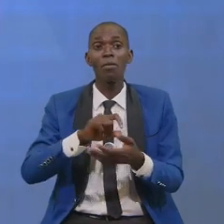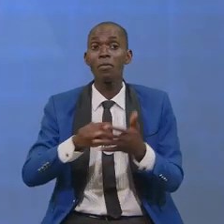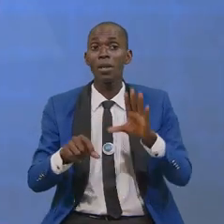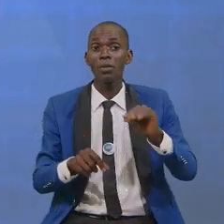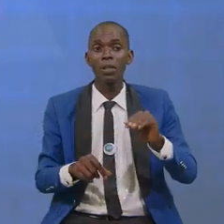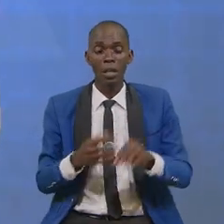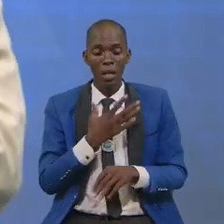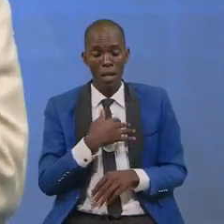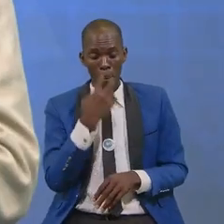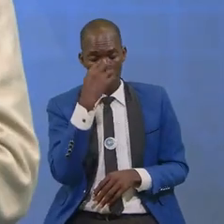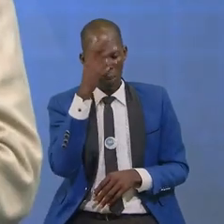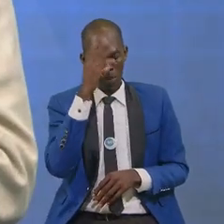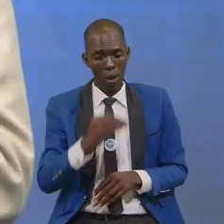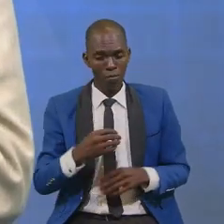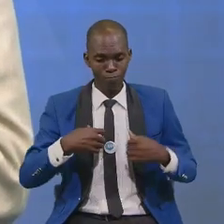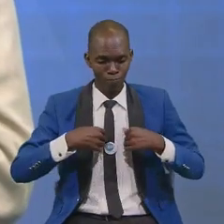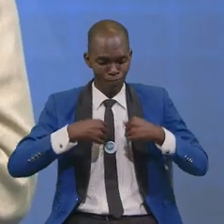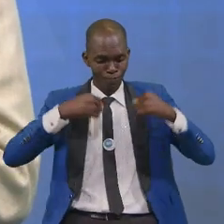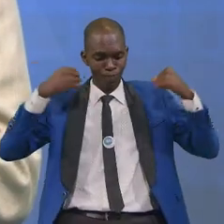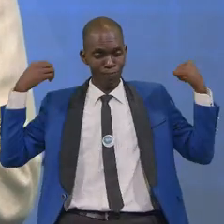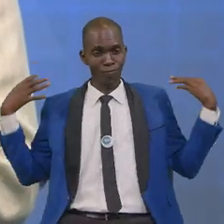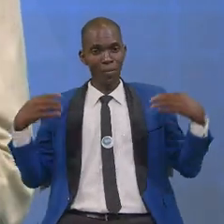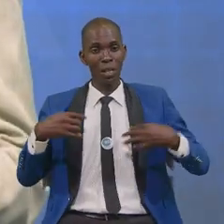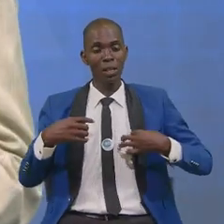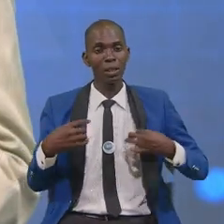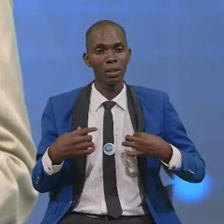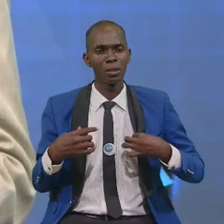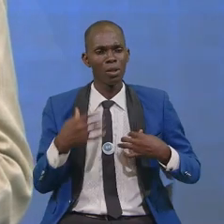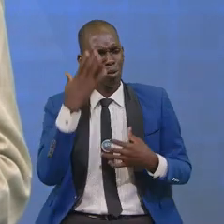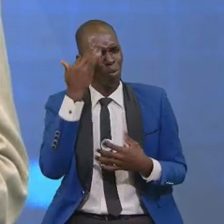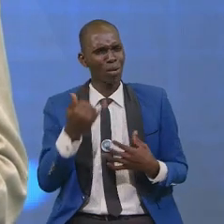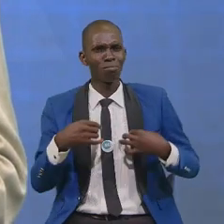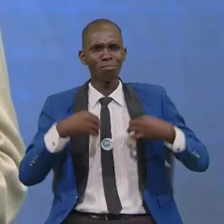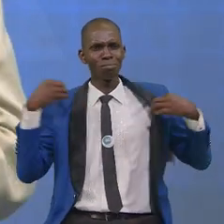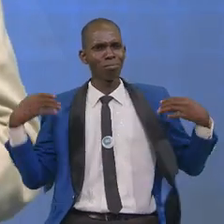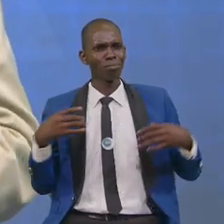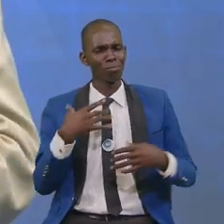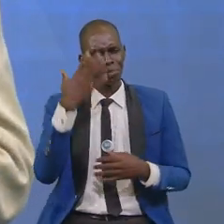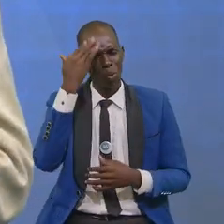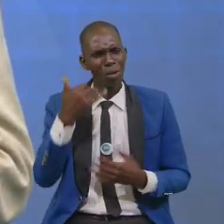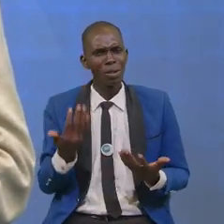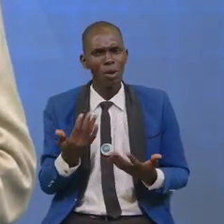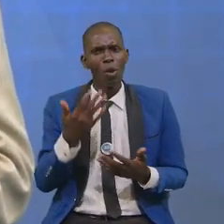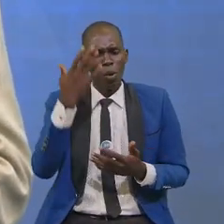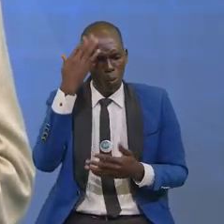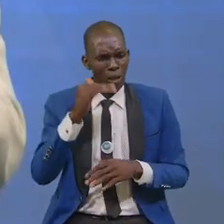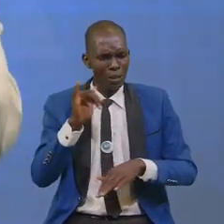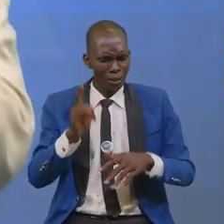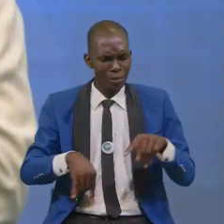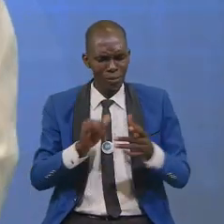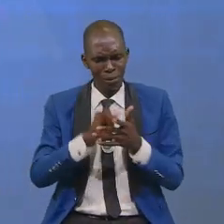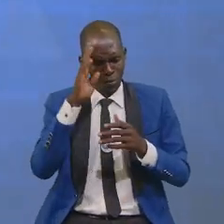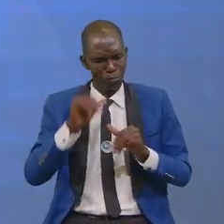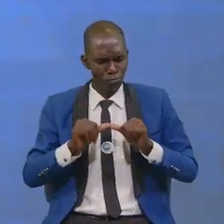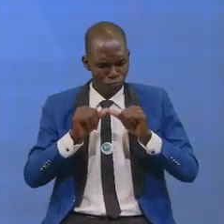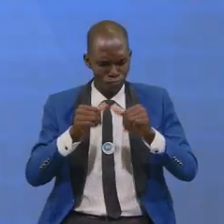casting away his garment. Why? Why did he hold on to his garment?